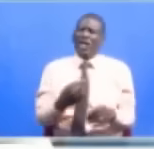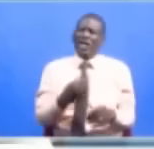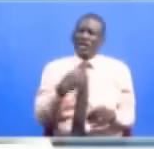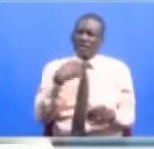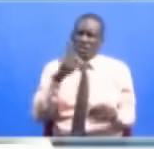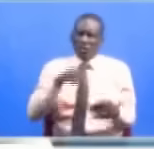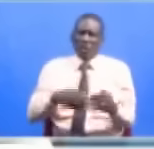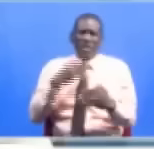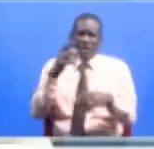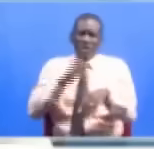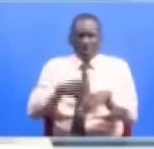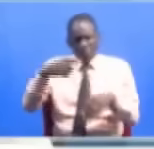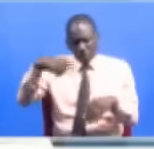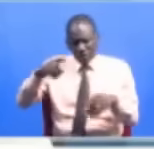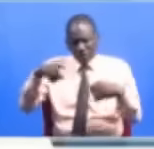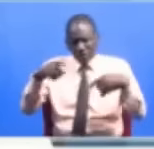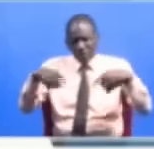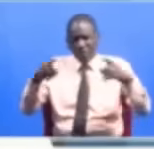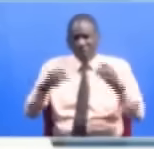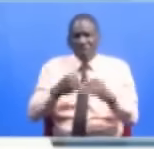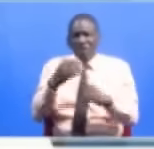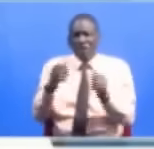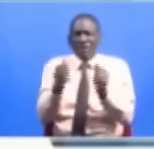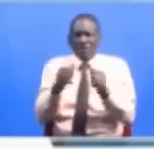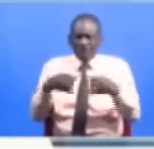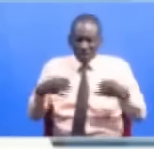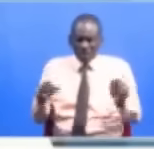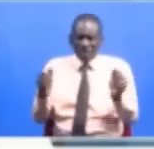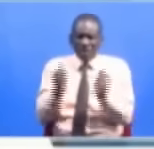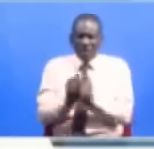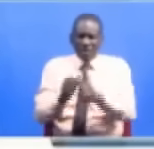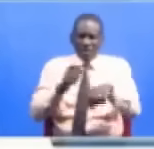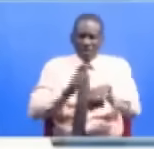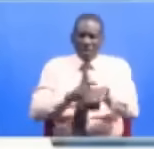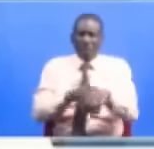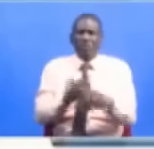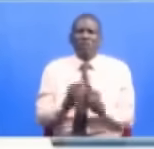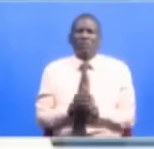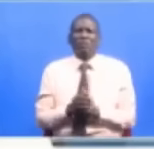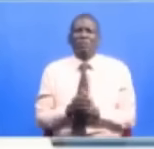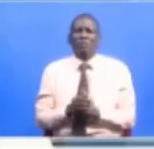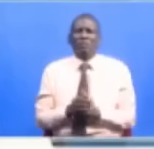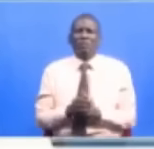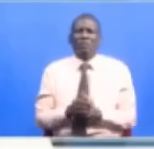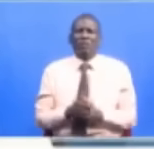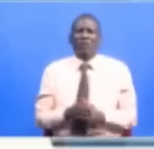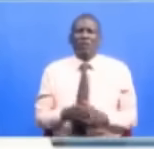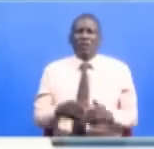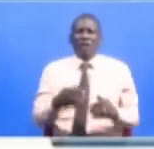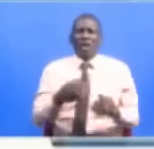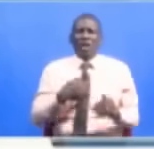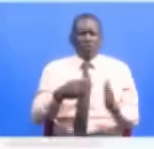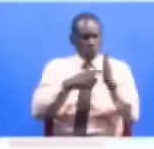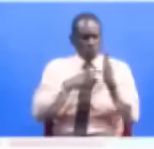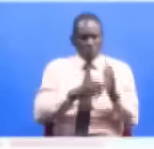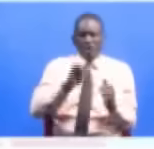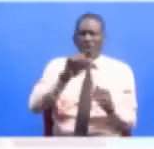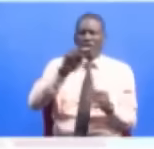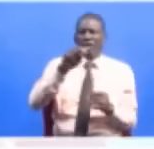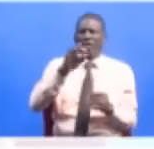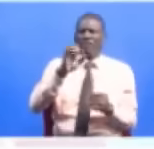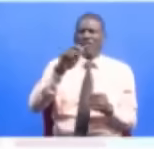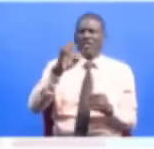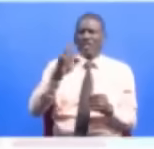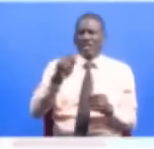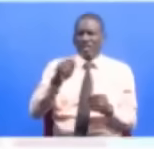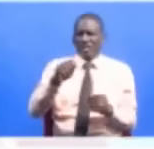time I'll get it. And after about 10 attempts, I got the demonstration for the infinity reactor. Mwendwa says